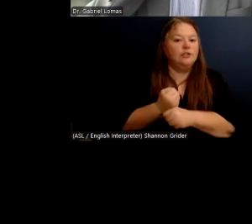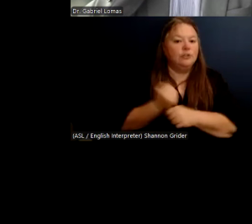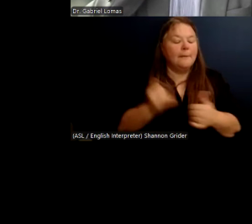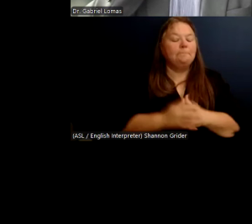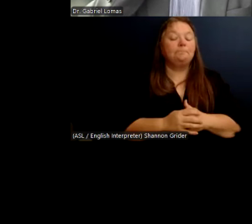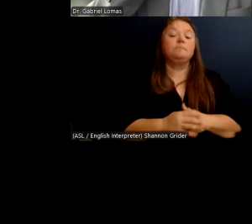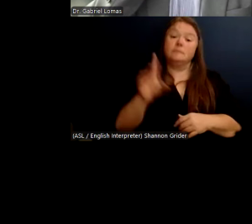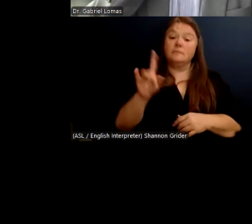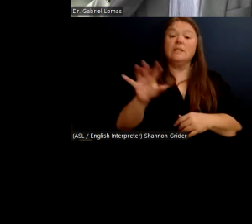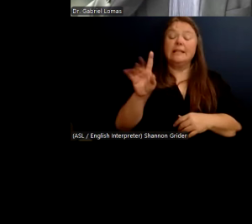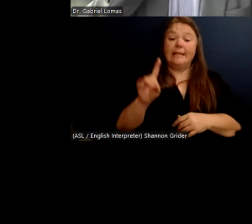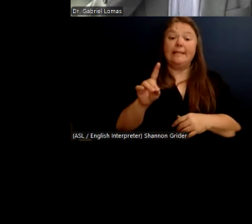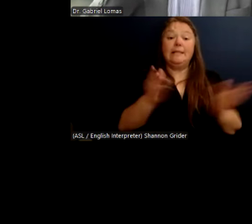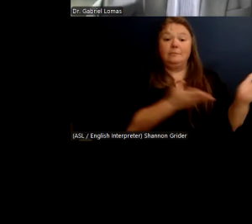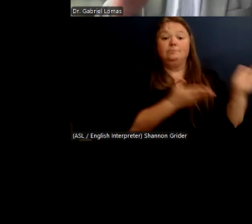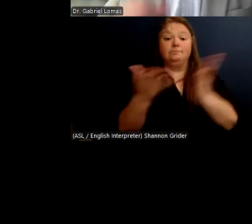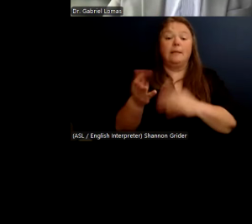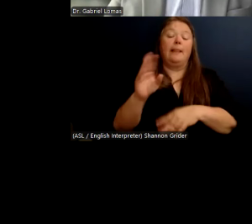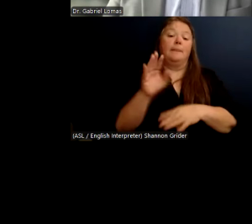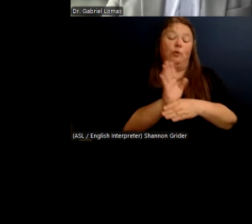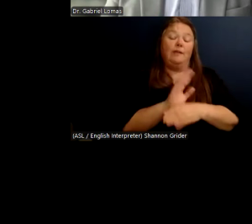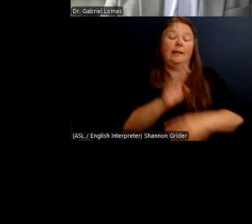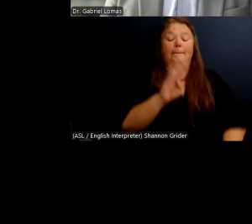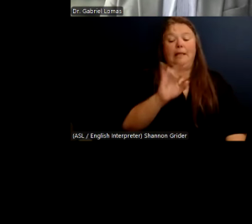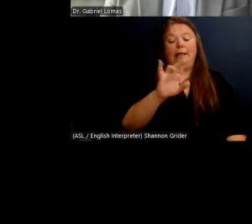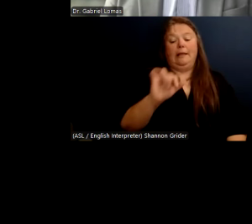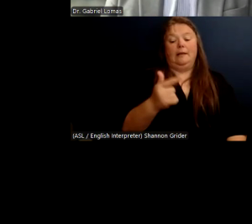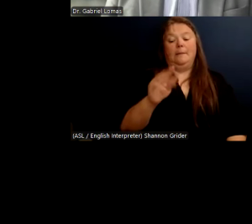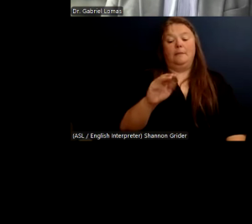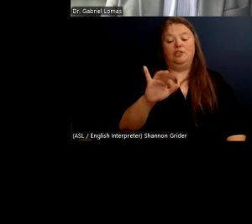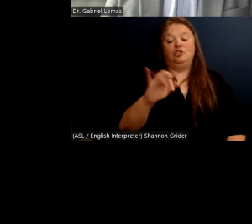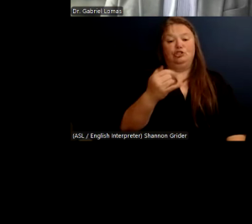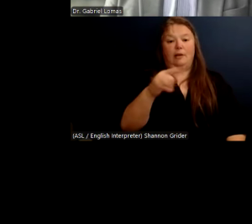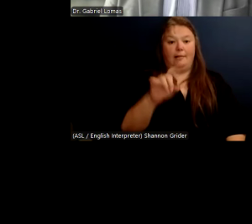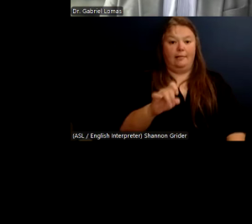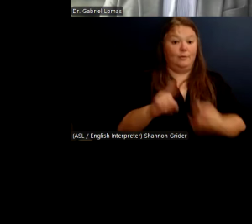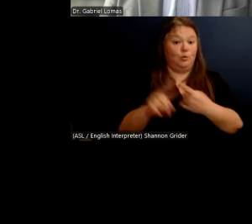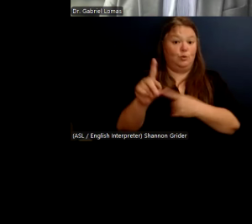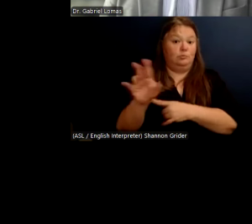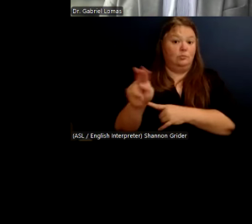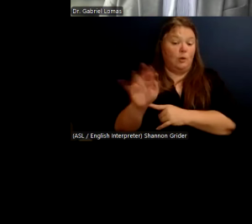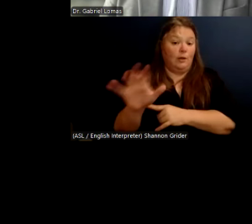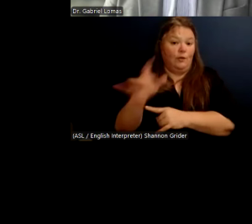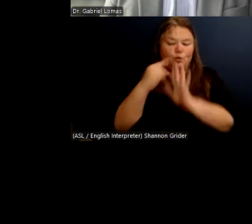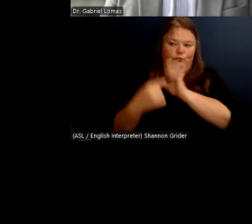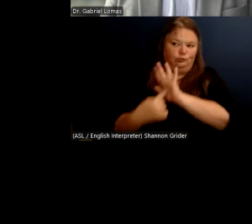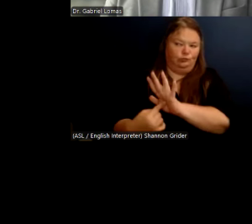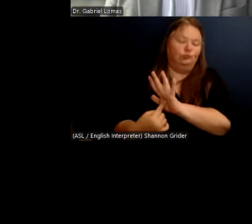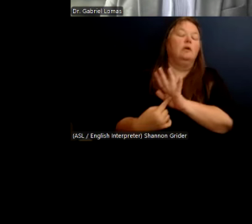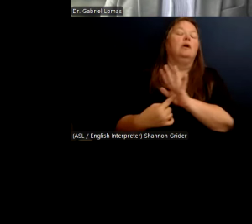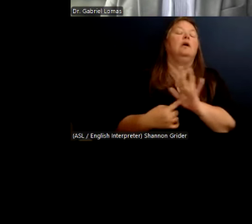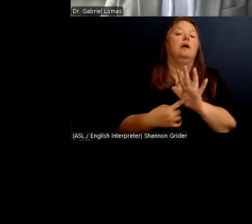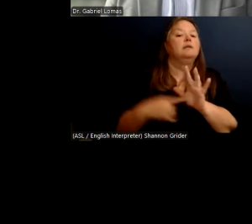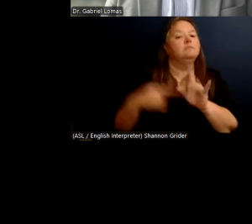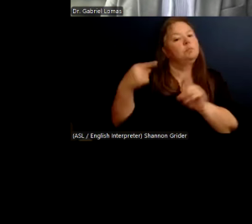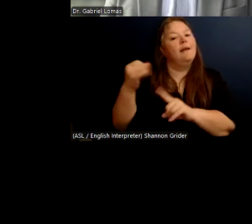did bring Being Michelle to their state as sort of a point of education for this group that's been working together